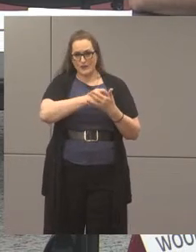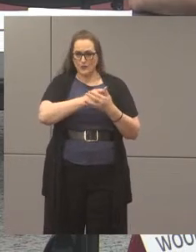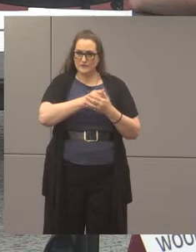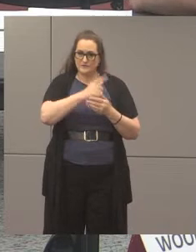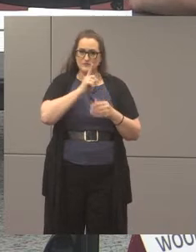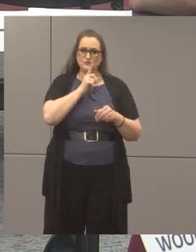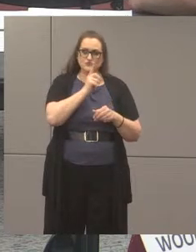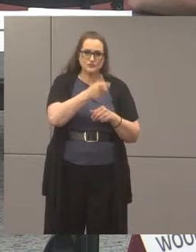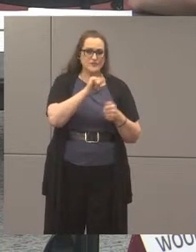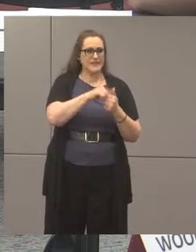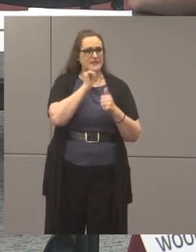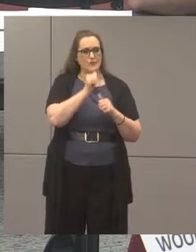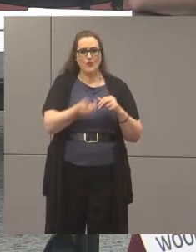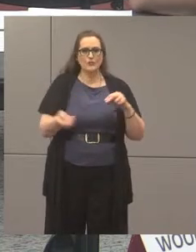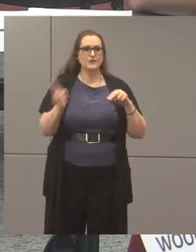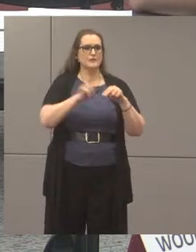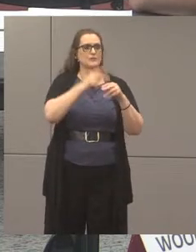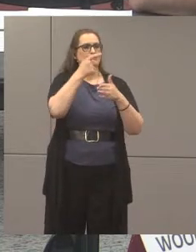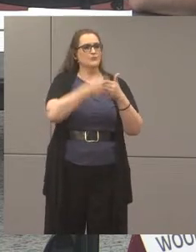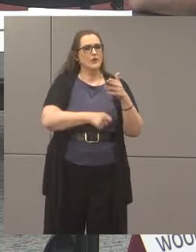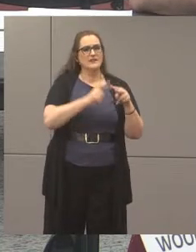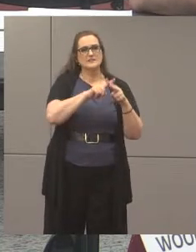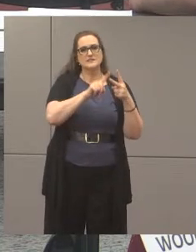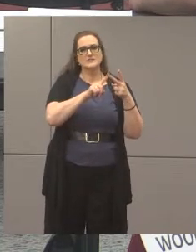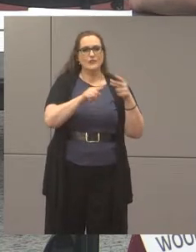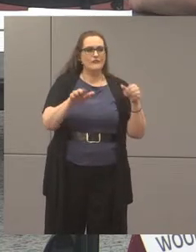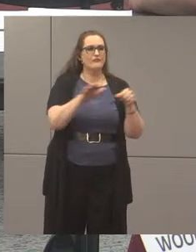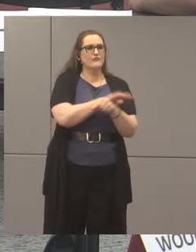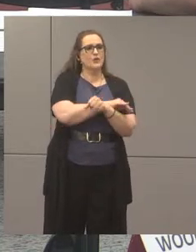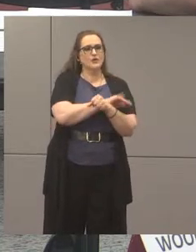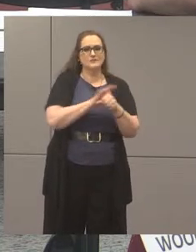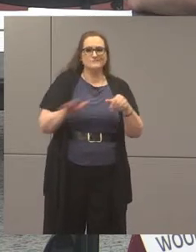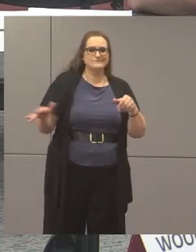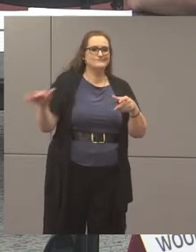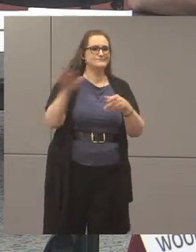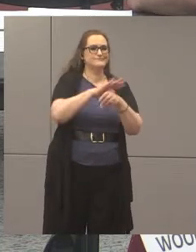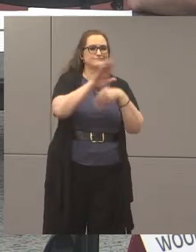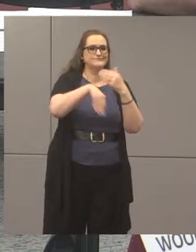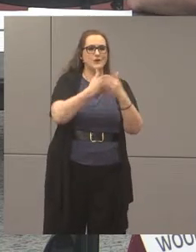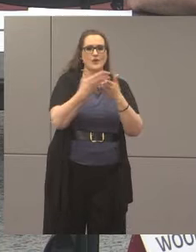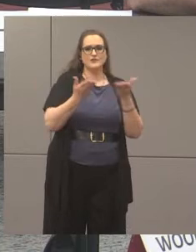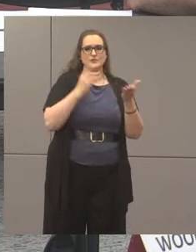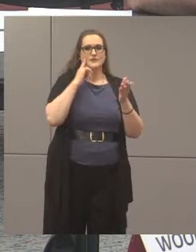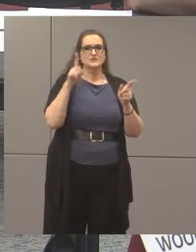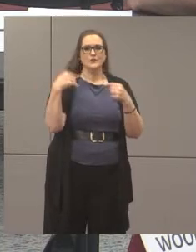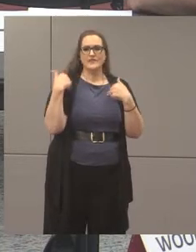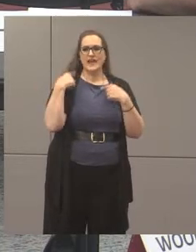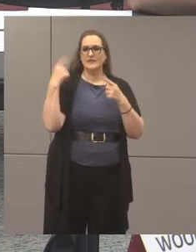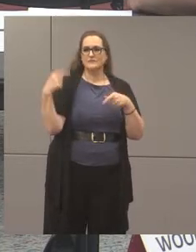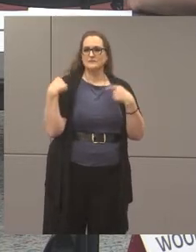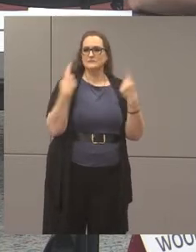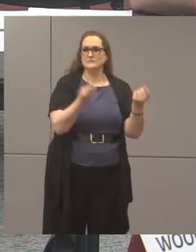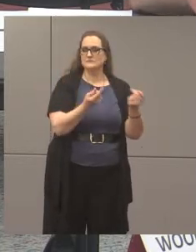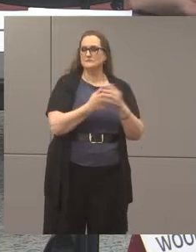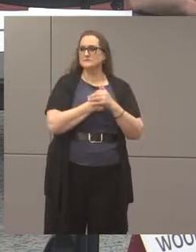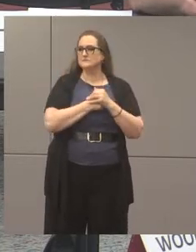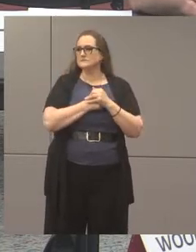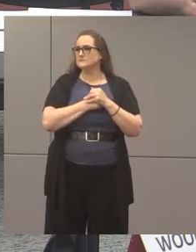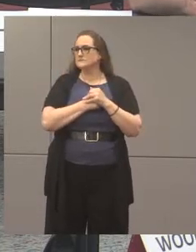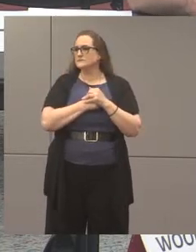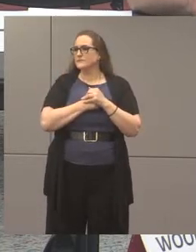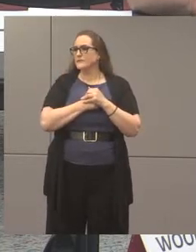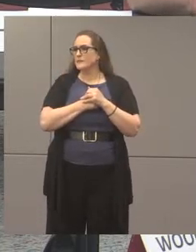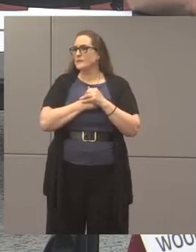not be increasing prices on us, that we will get the full suite of services that we've experienced in the past.